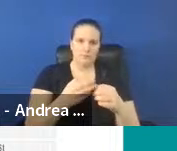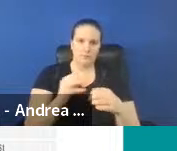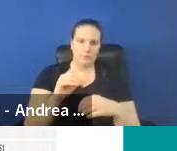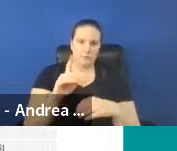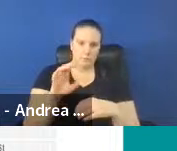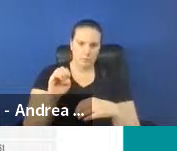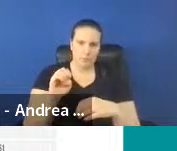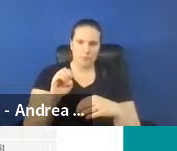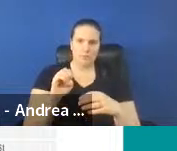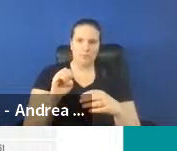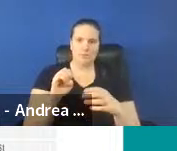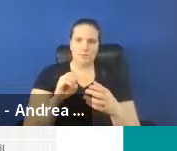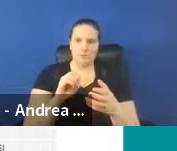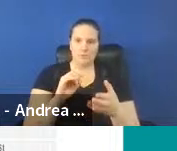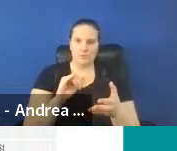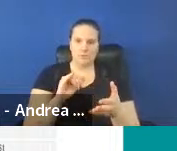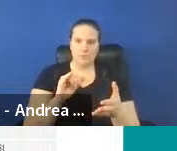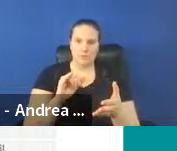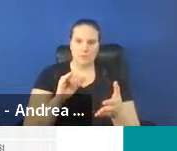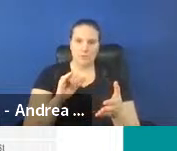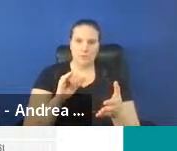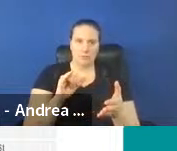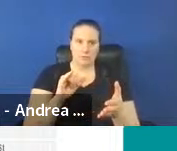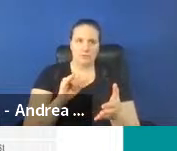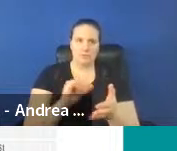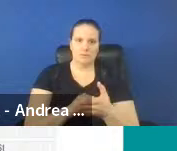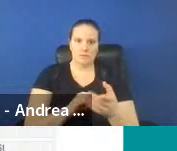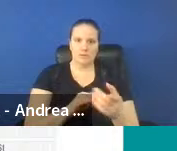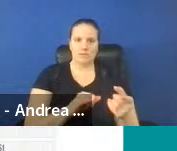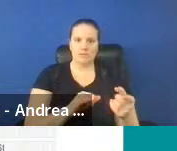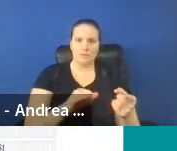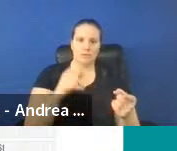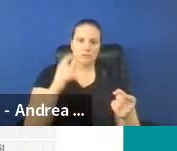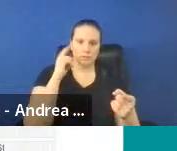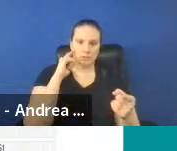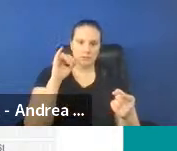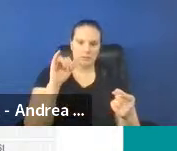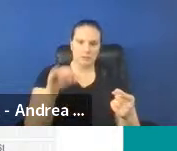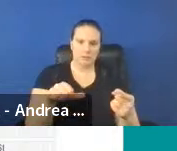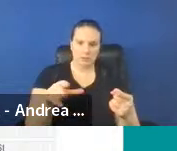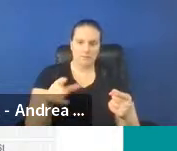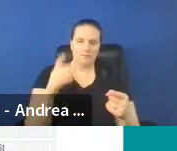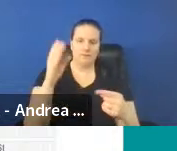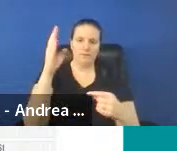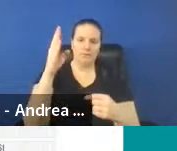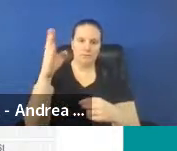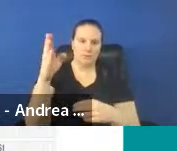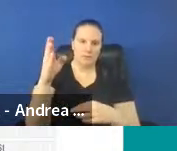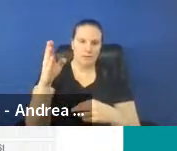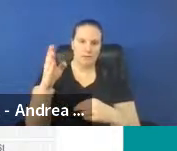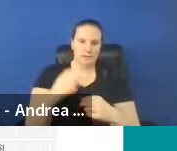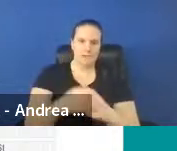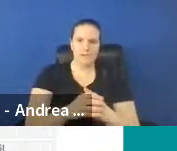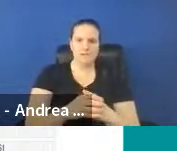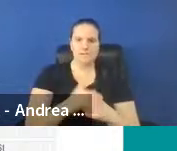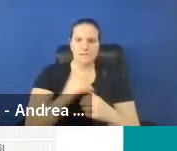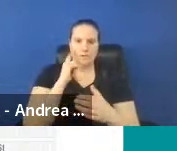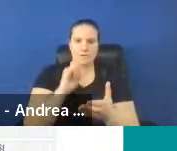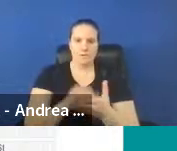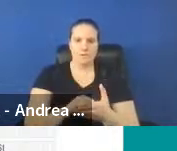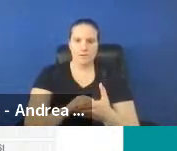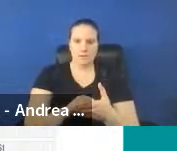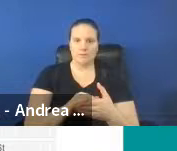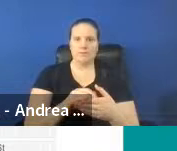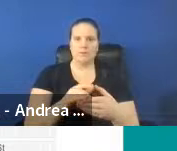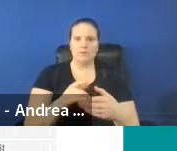be take on the burden of the future in this corridor.